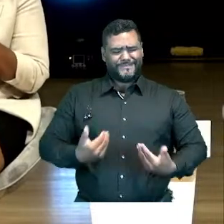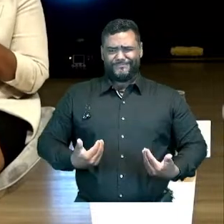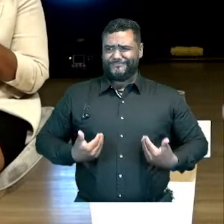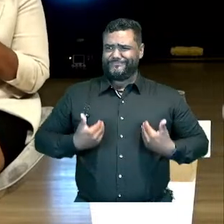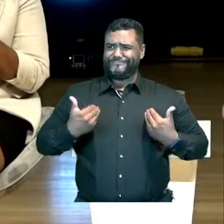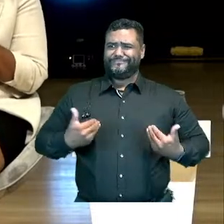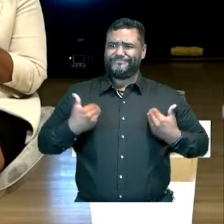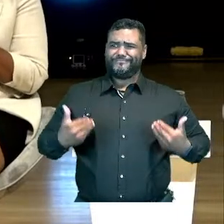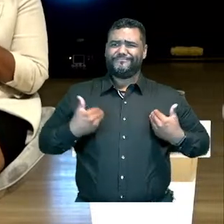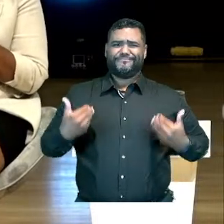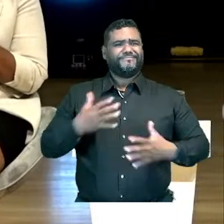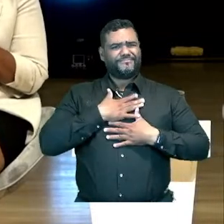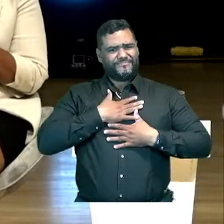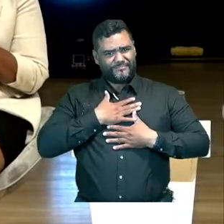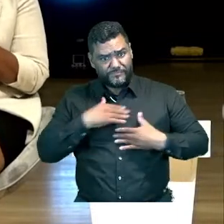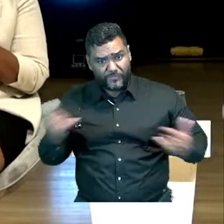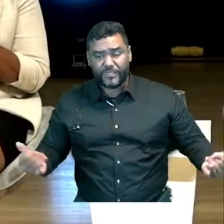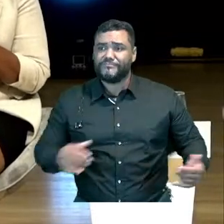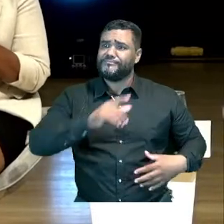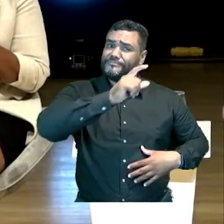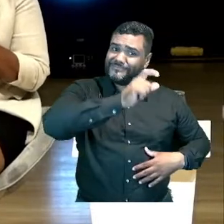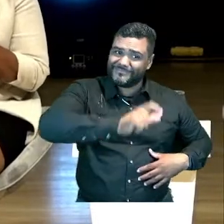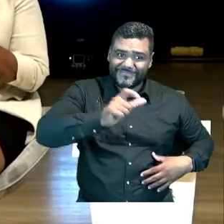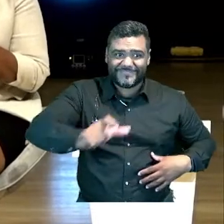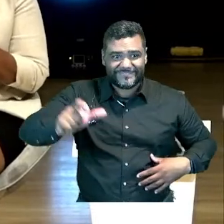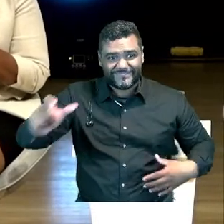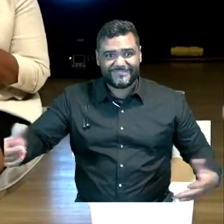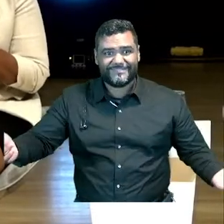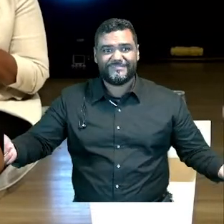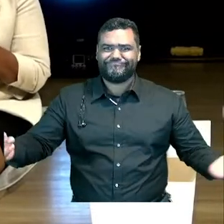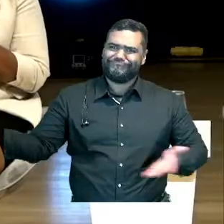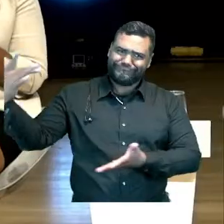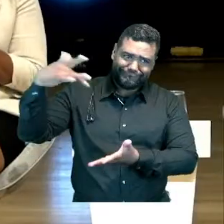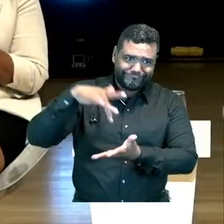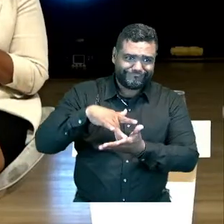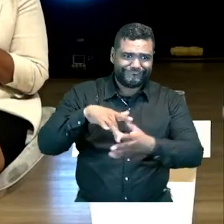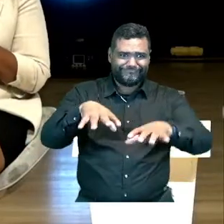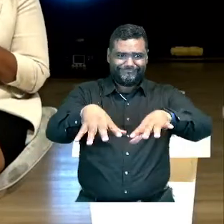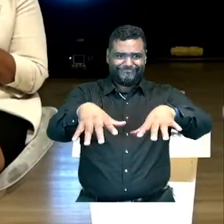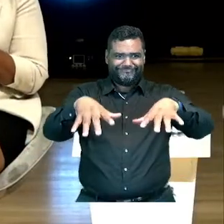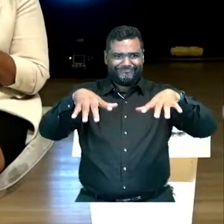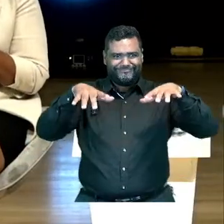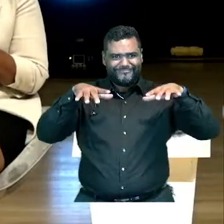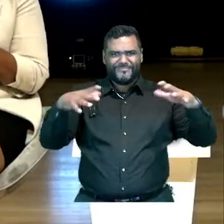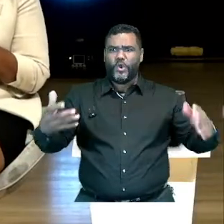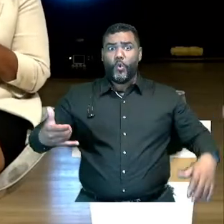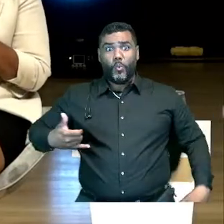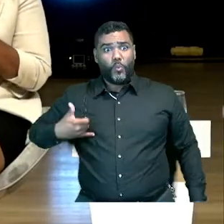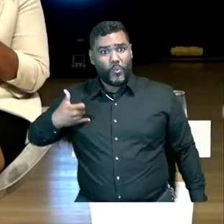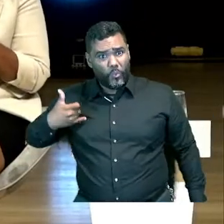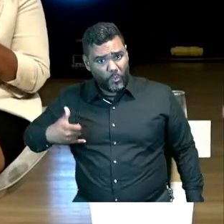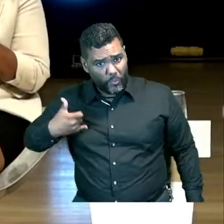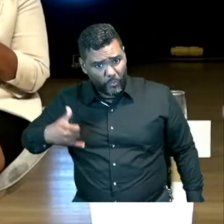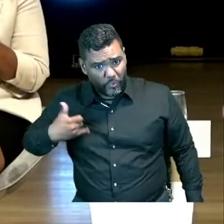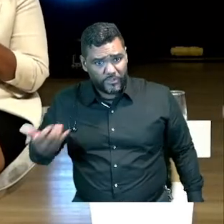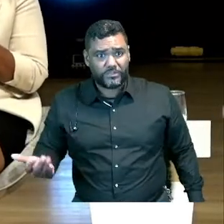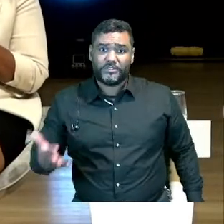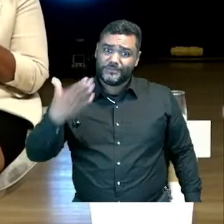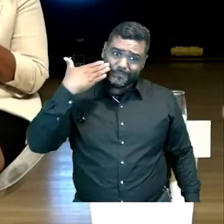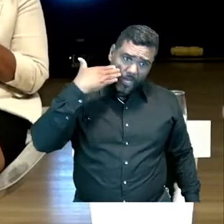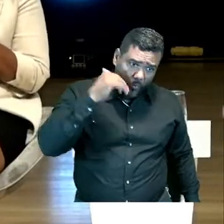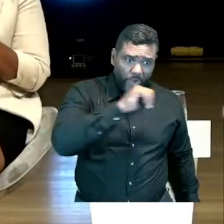I am filled with happiness to be here with all the people who are present,